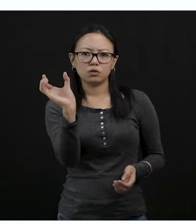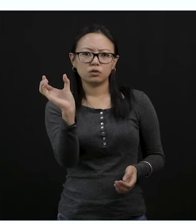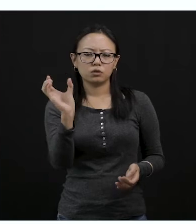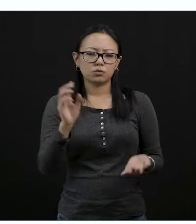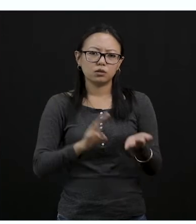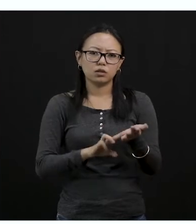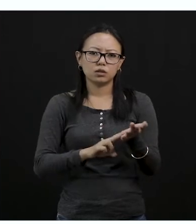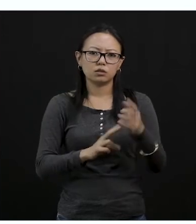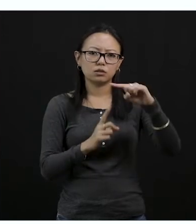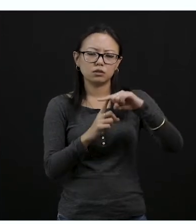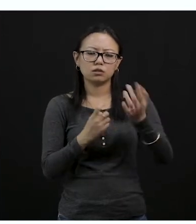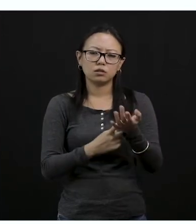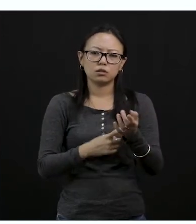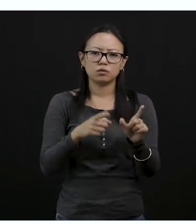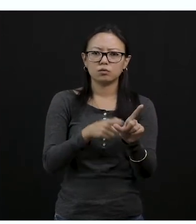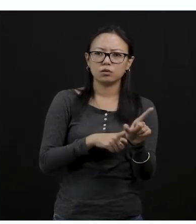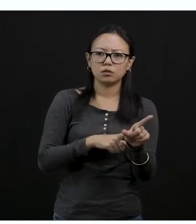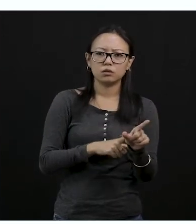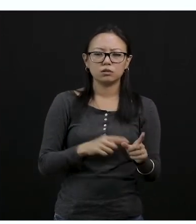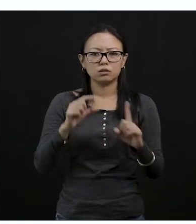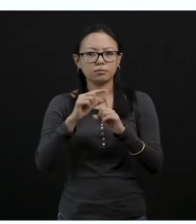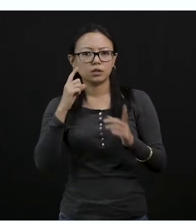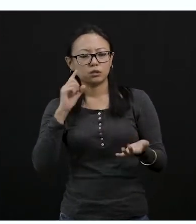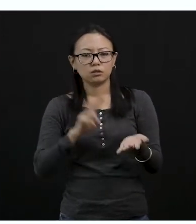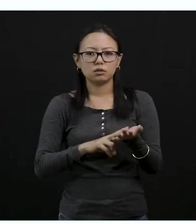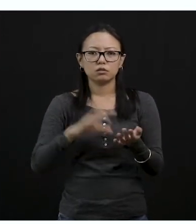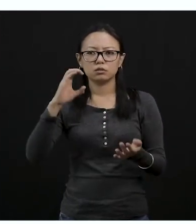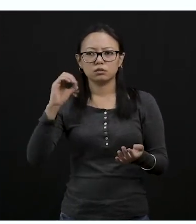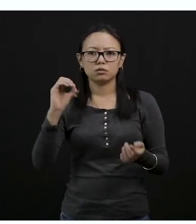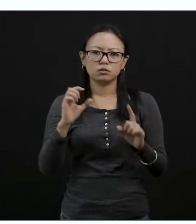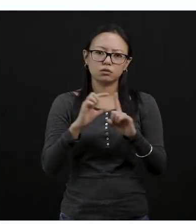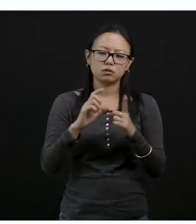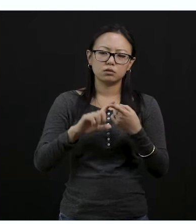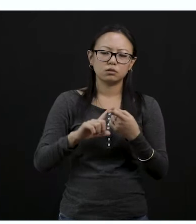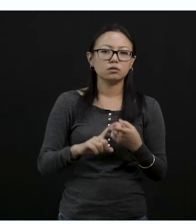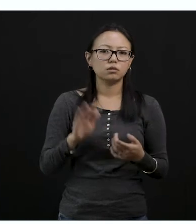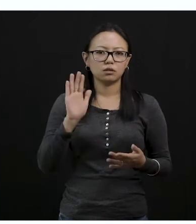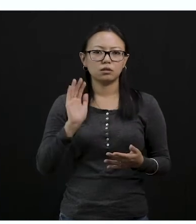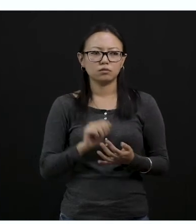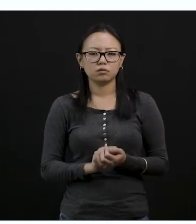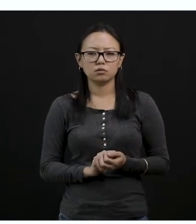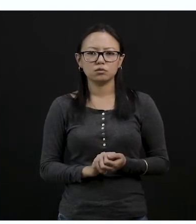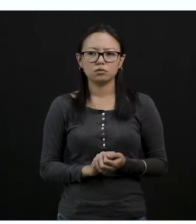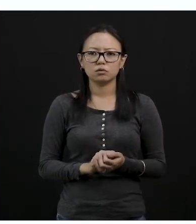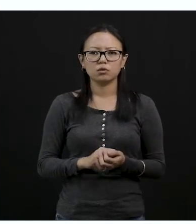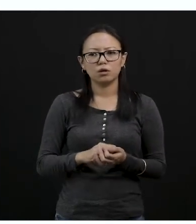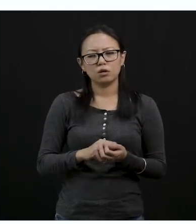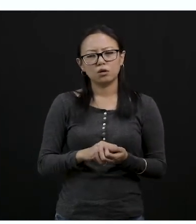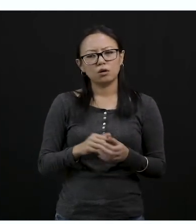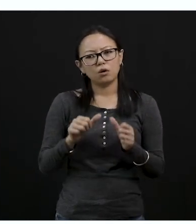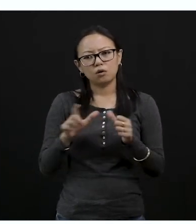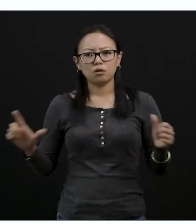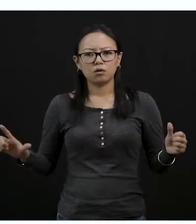it in the mail van. So this mail van is a special type of car, a vehicle